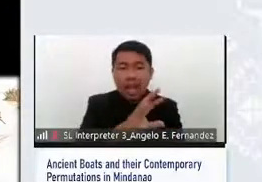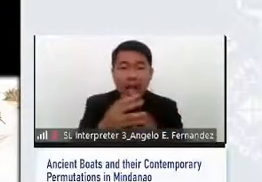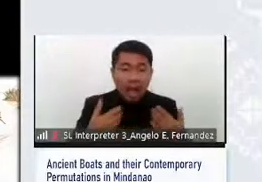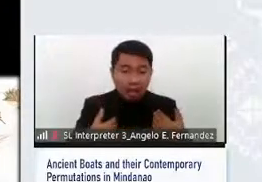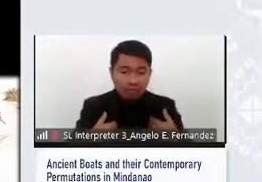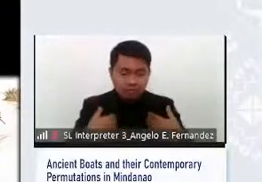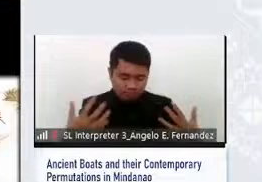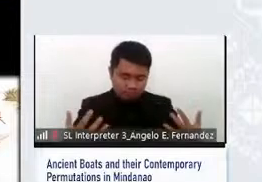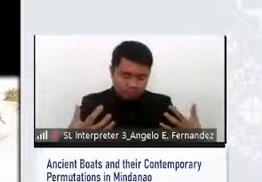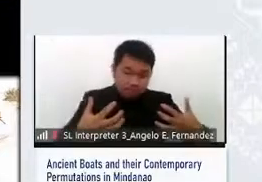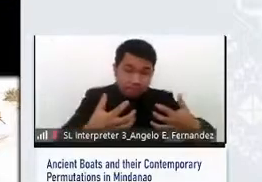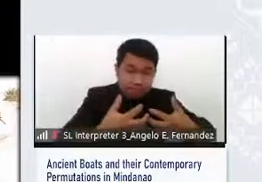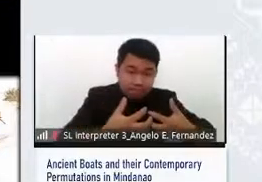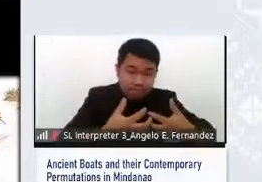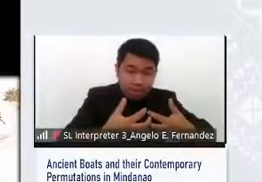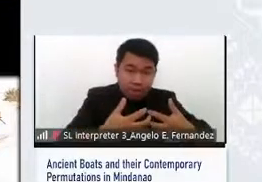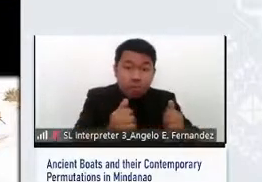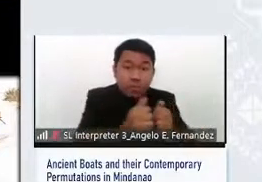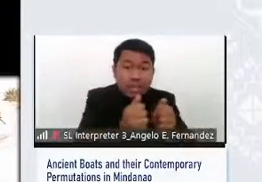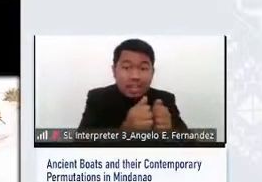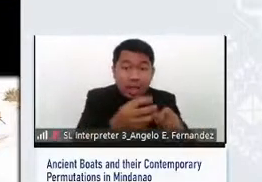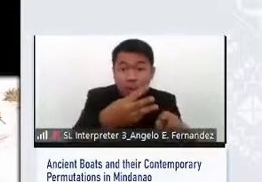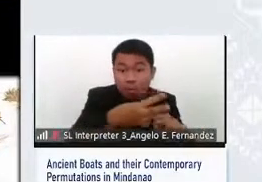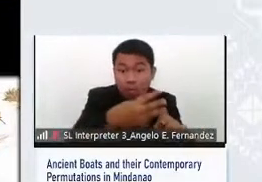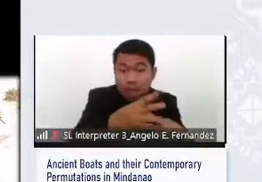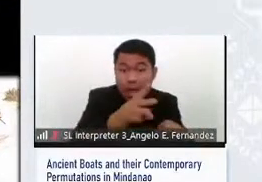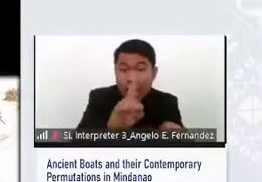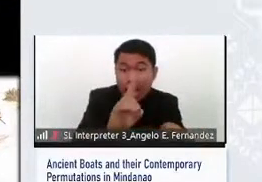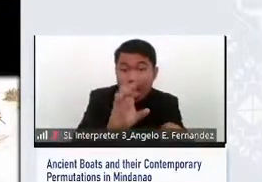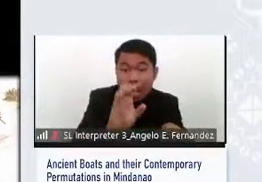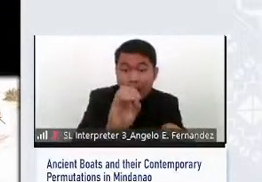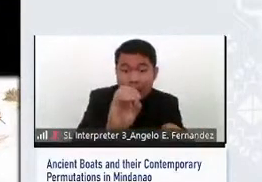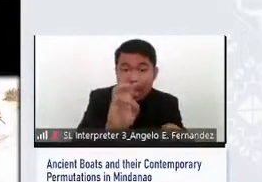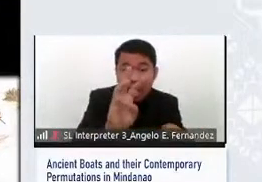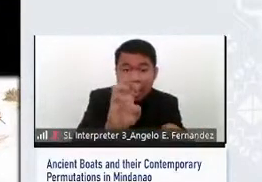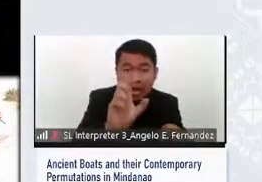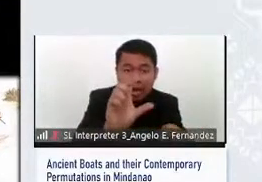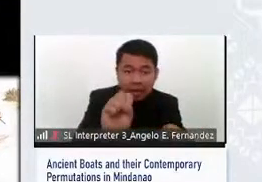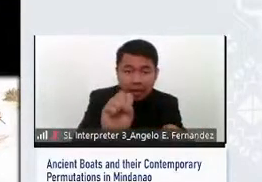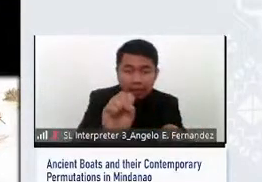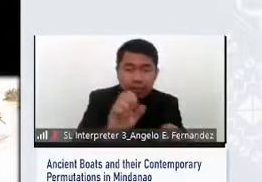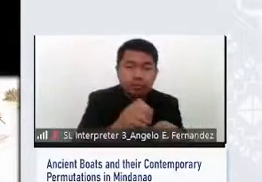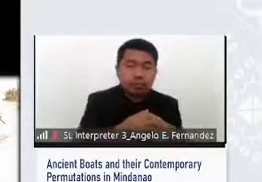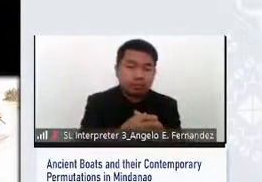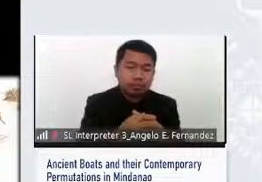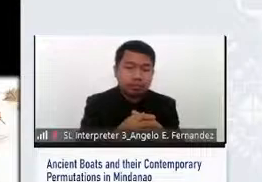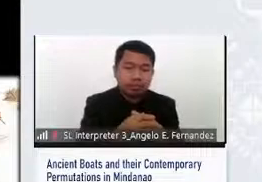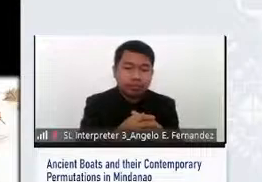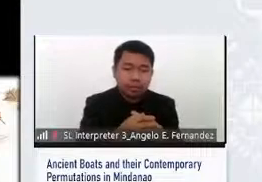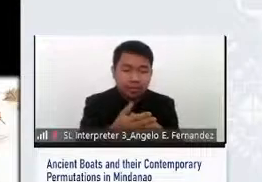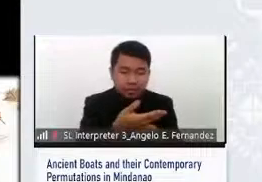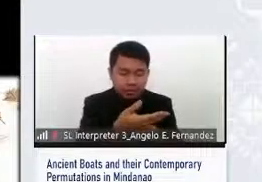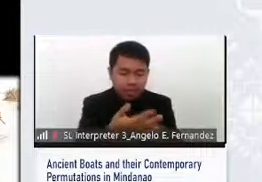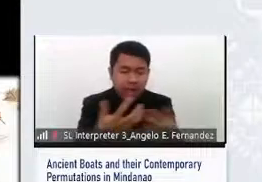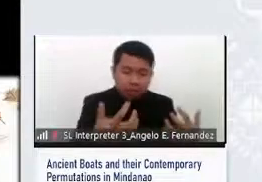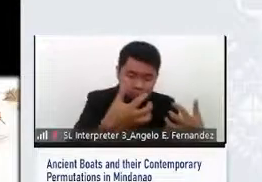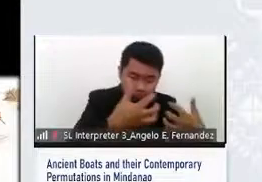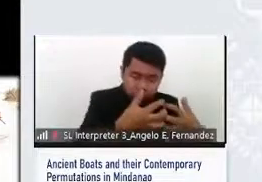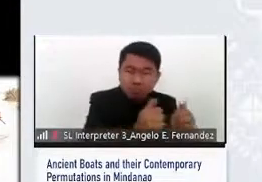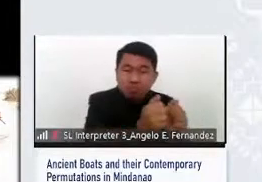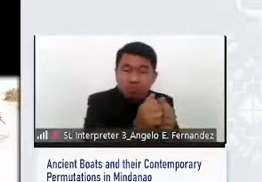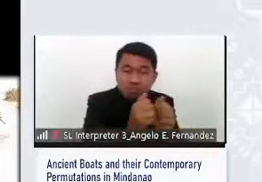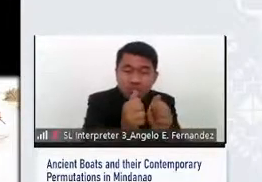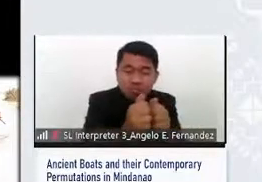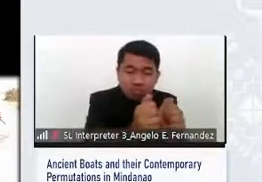as illustrated here. These are the planks, and these are the wooden dowels. So they are joined by wooden dowels, all of the planks here.